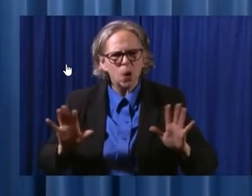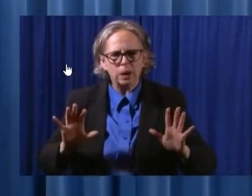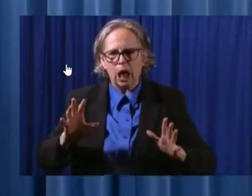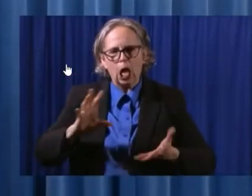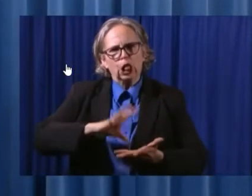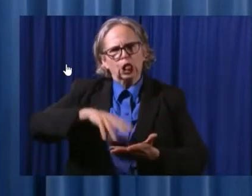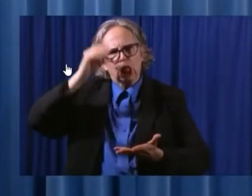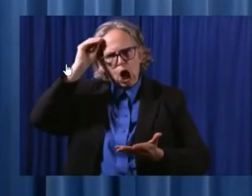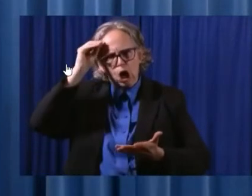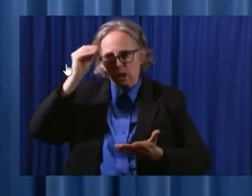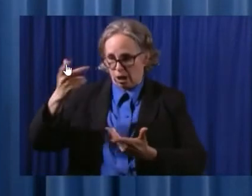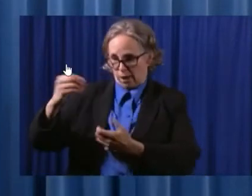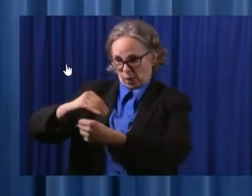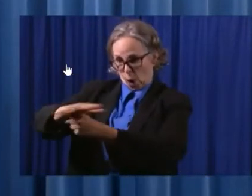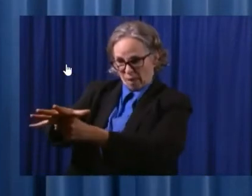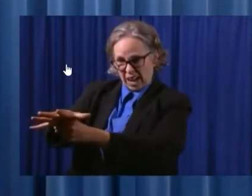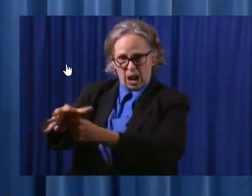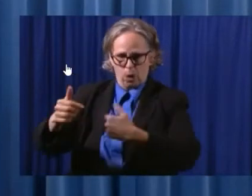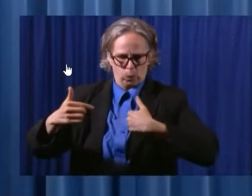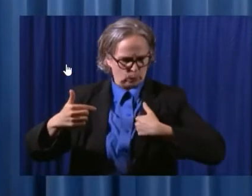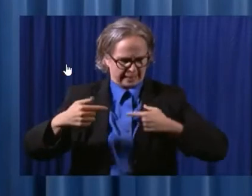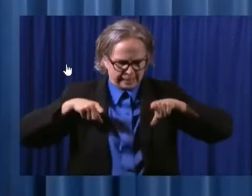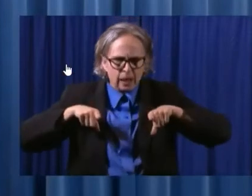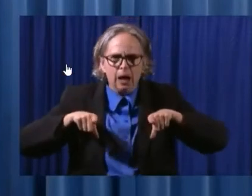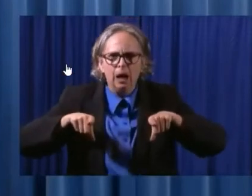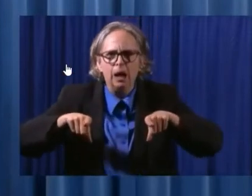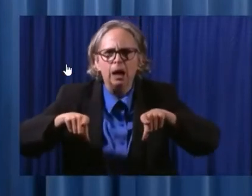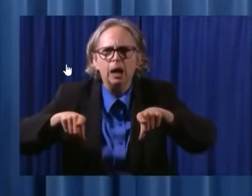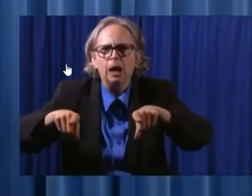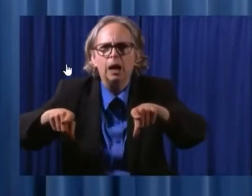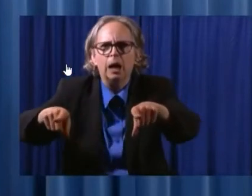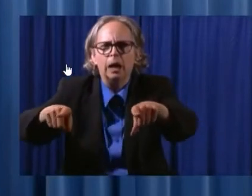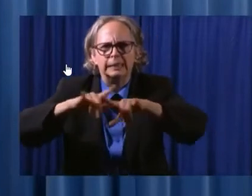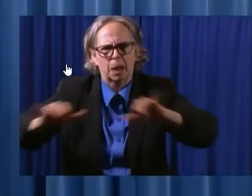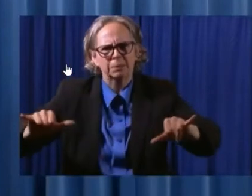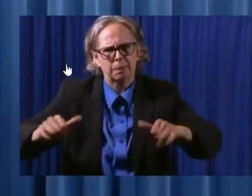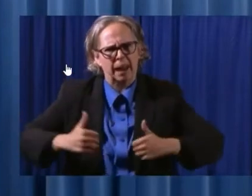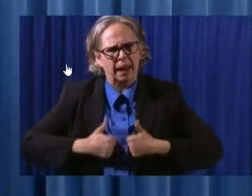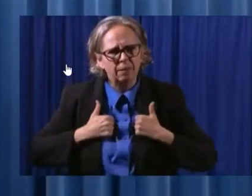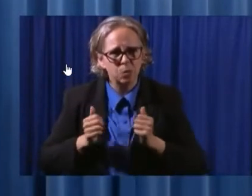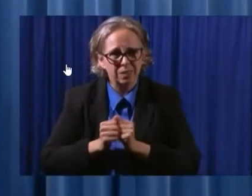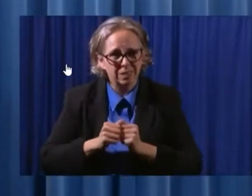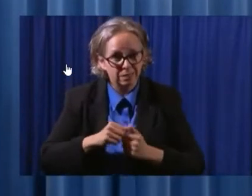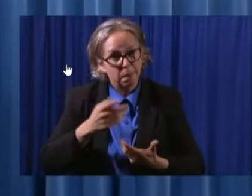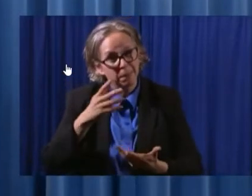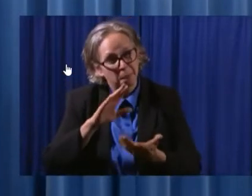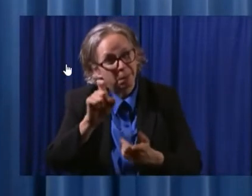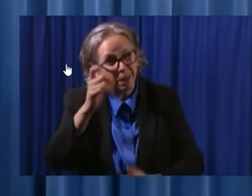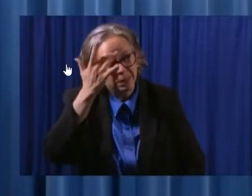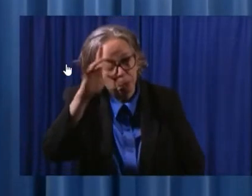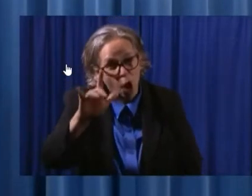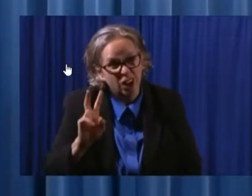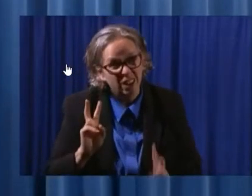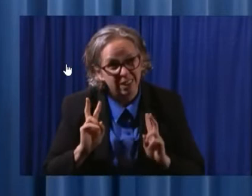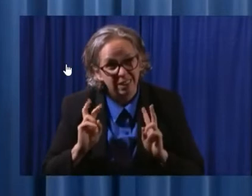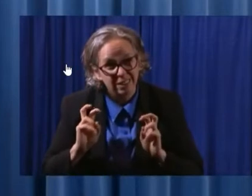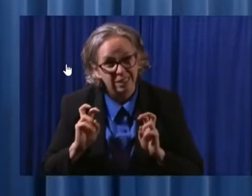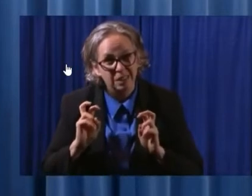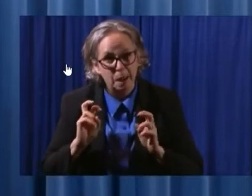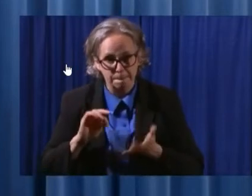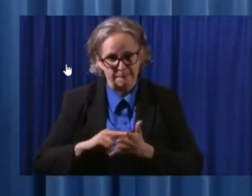it, how we live with this virus. We have to be smart about it. We have to be careful about it. We have